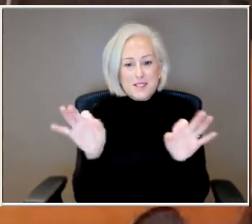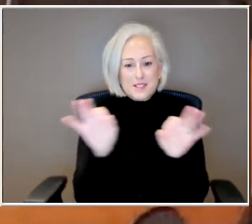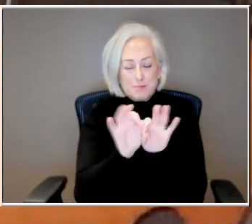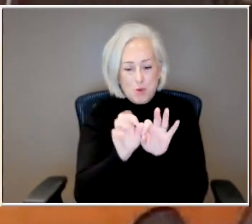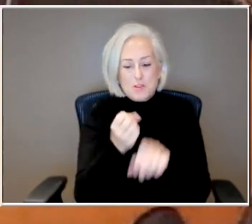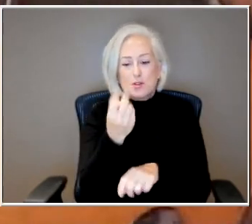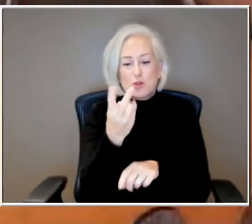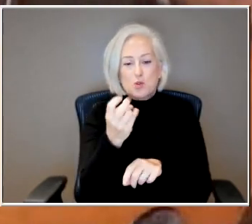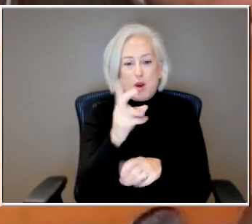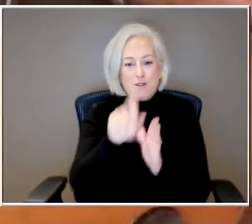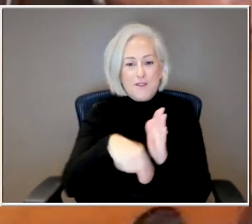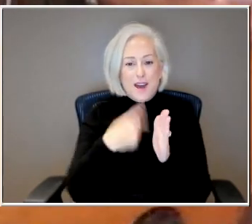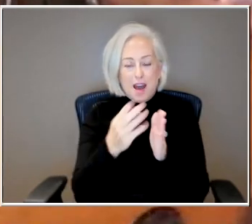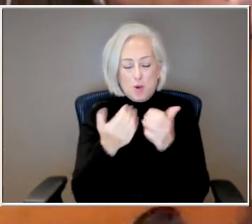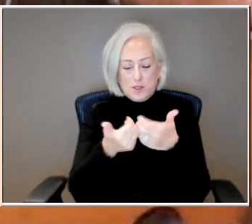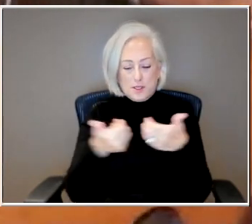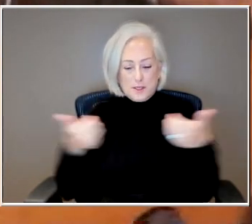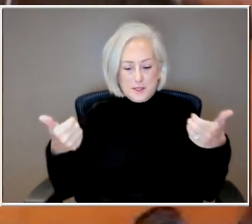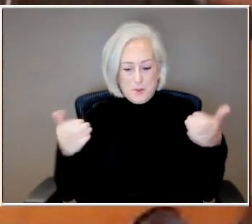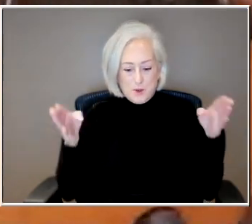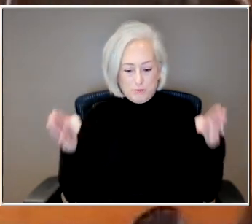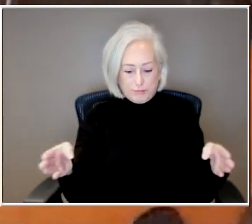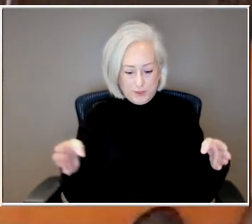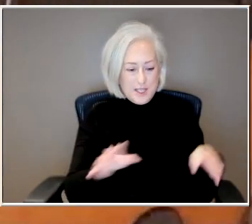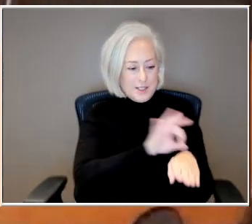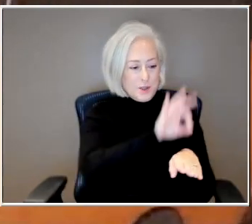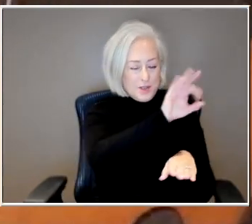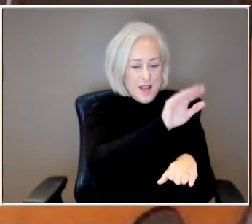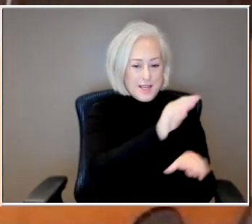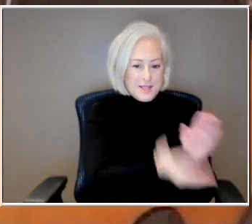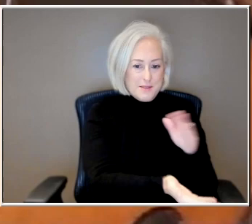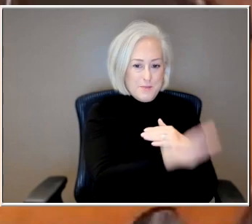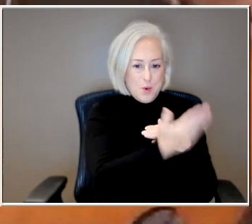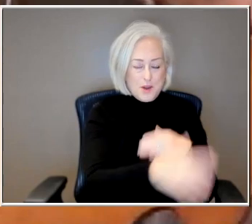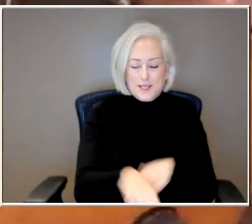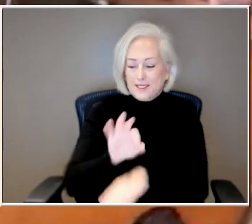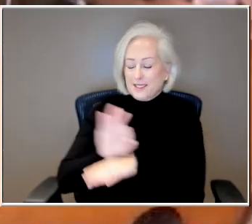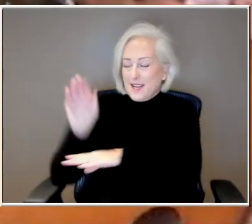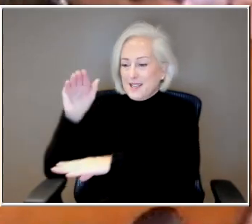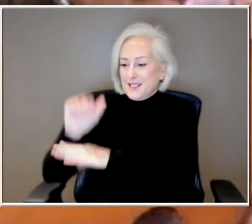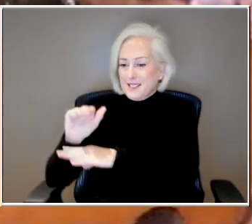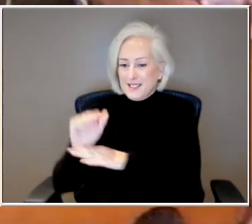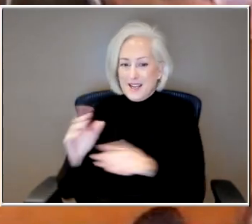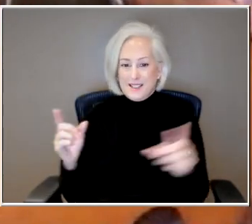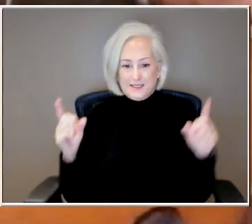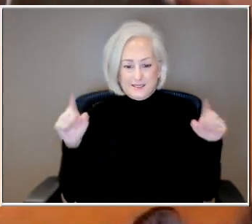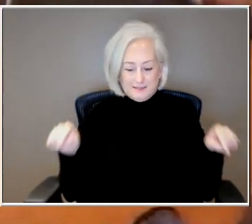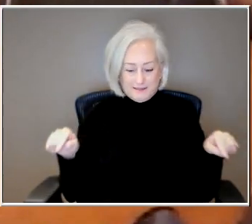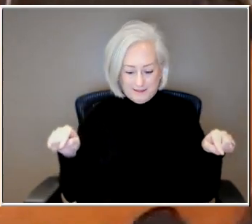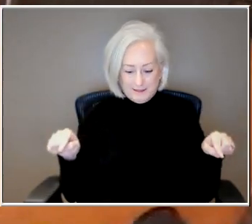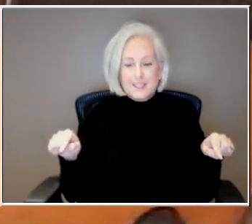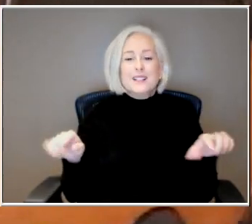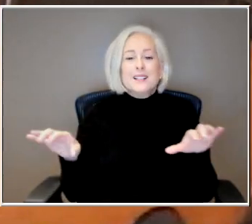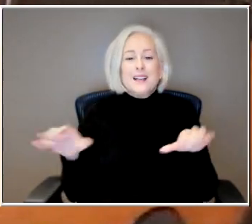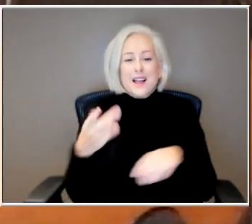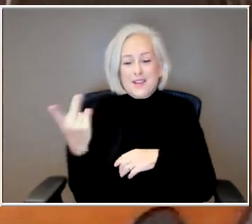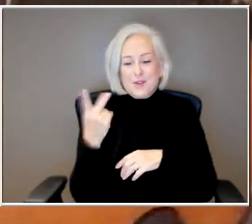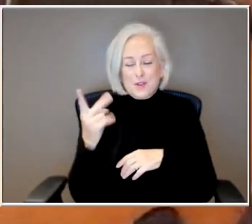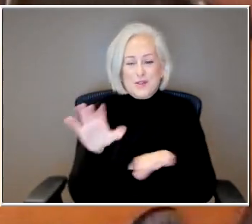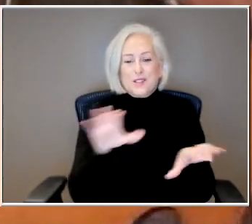So I'm set on a 9 in the morning and a 9 in the evening, and we do very well together.